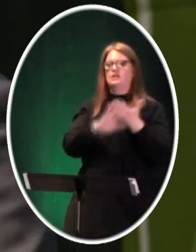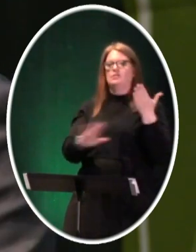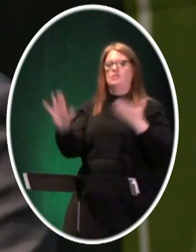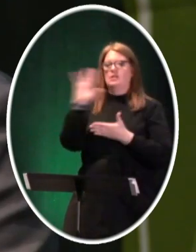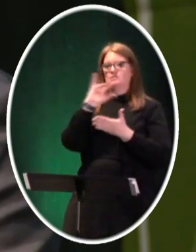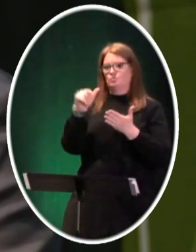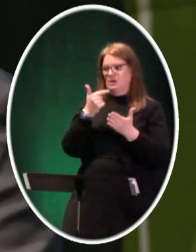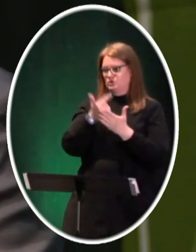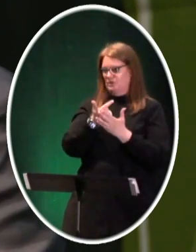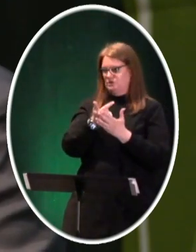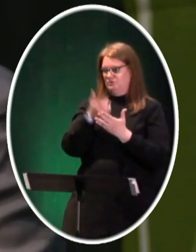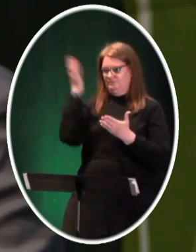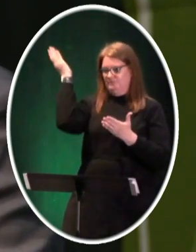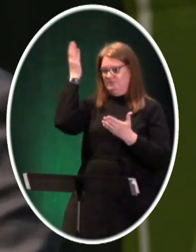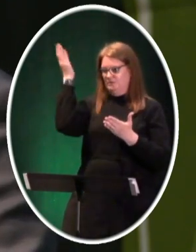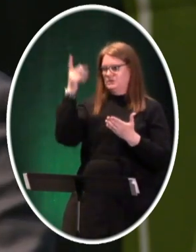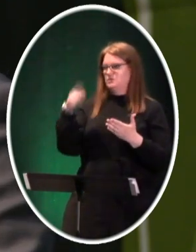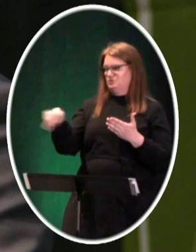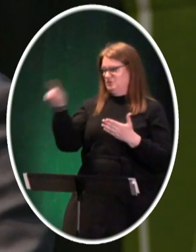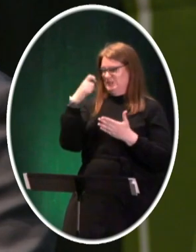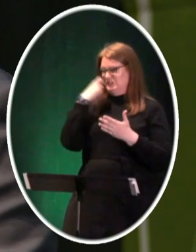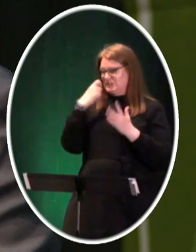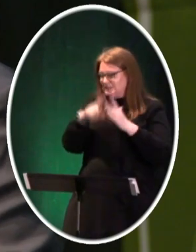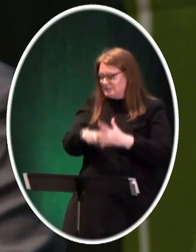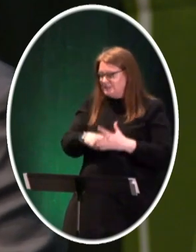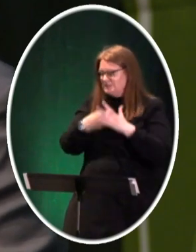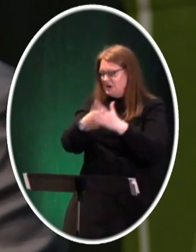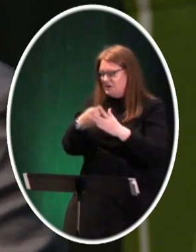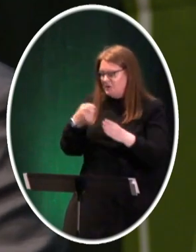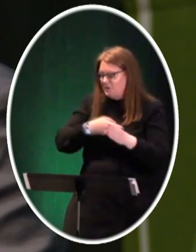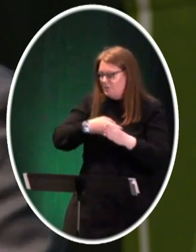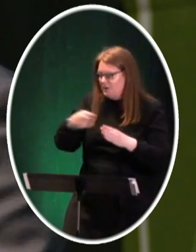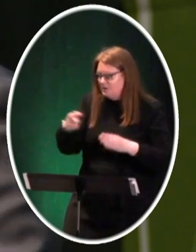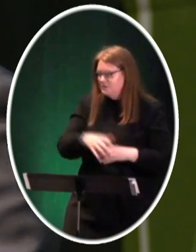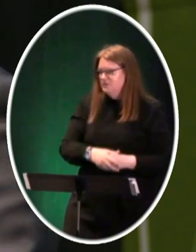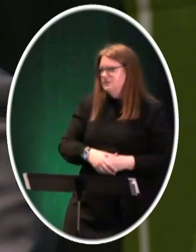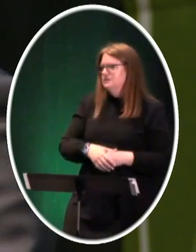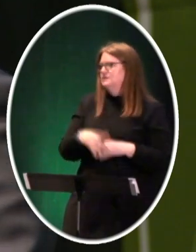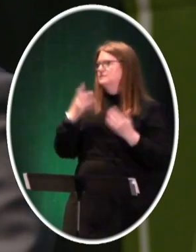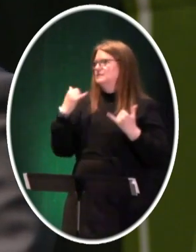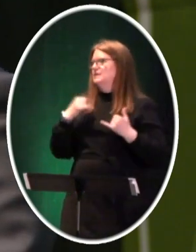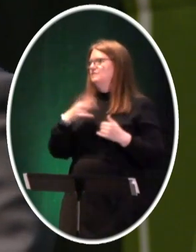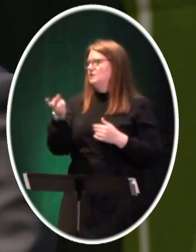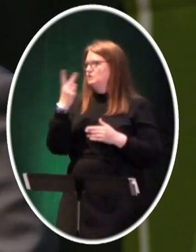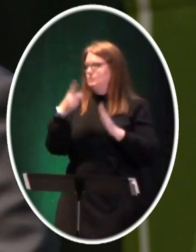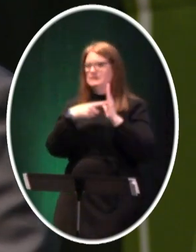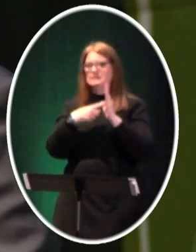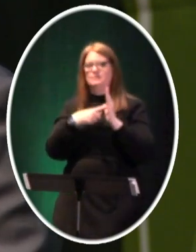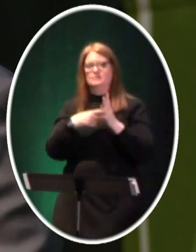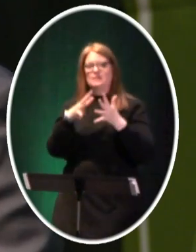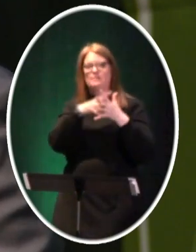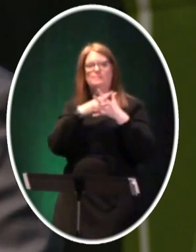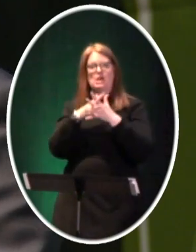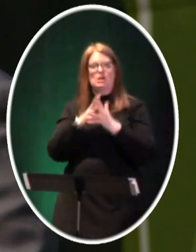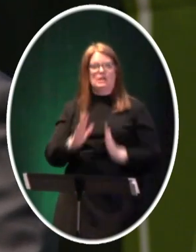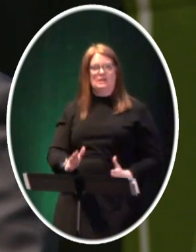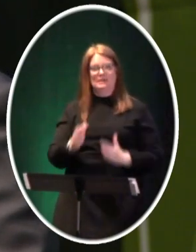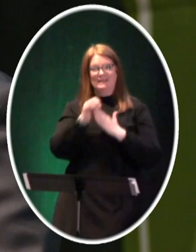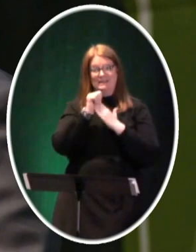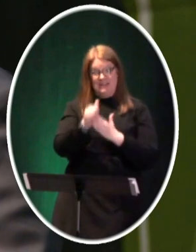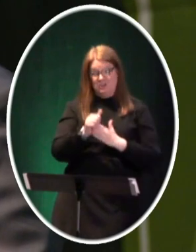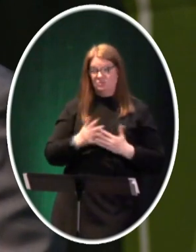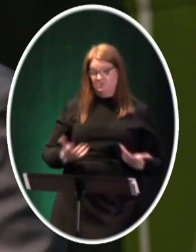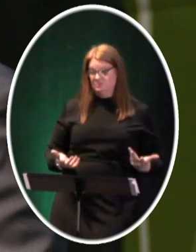graduation commencement speech for those who are starting the journey? Today, I have two examples from a pair of American leaders who both